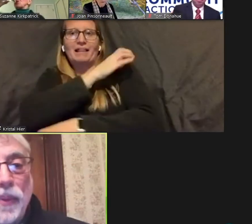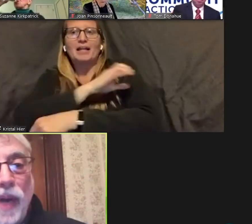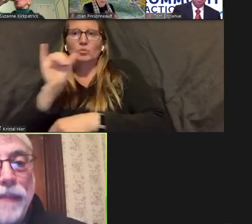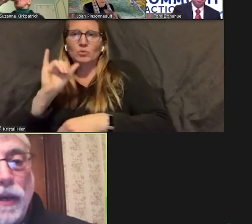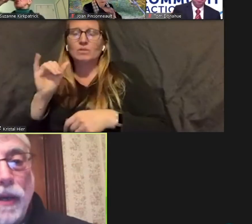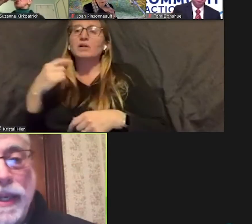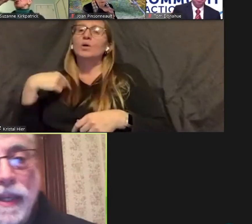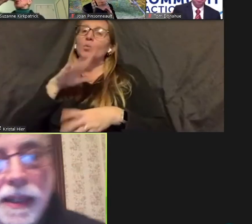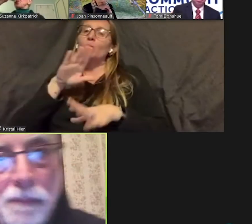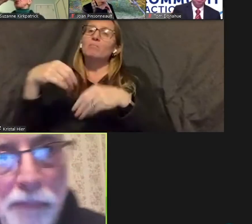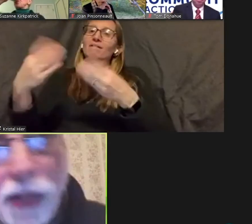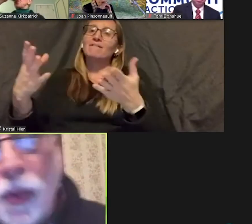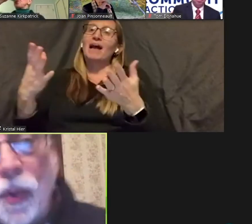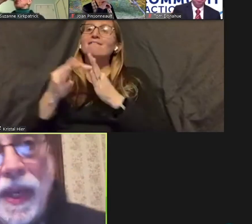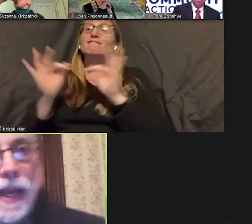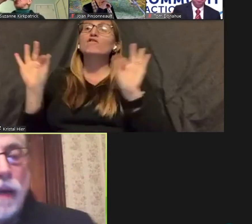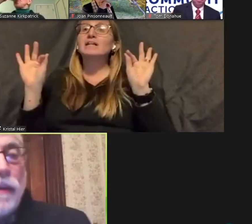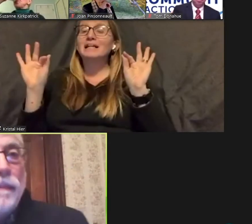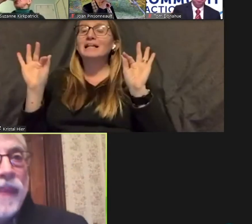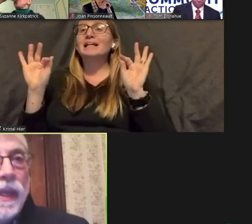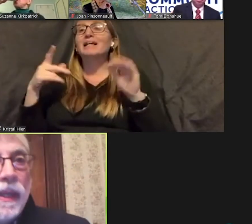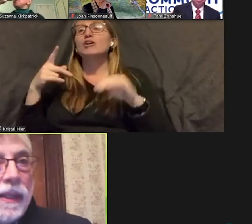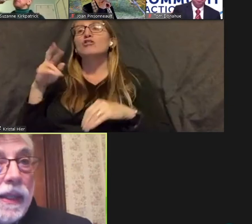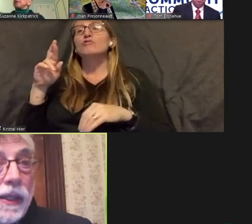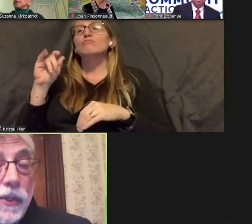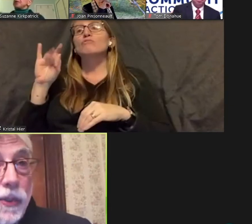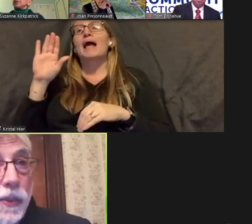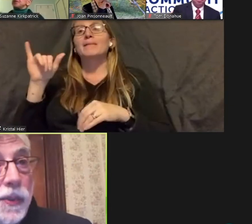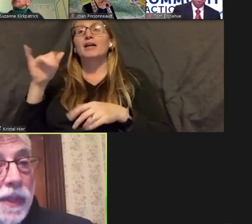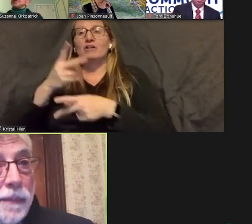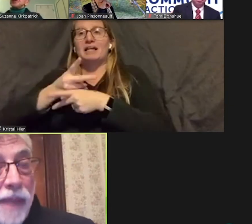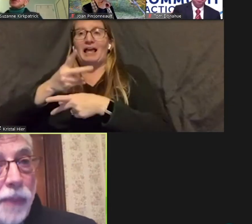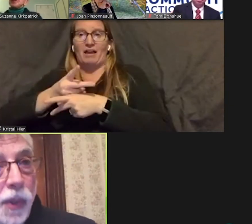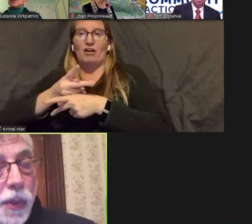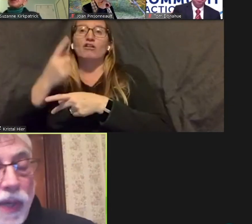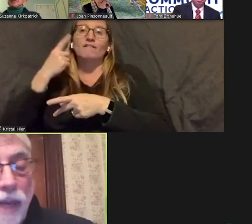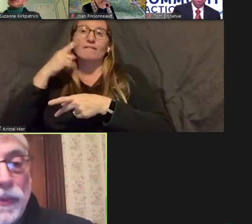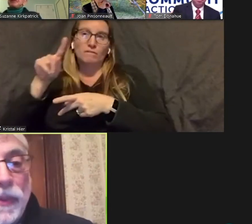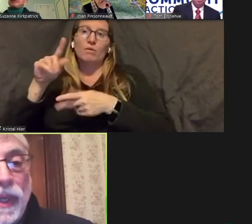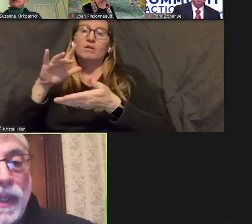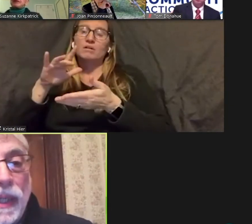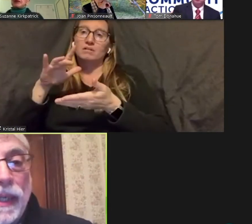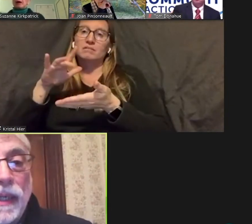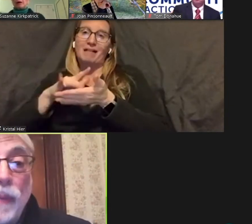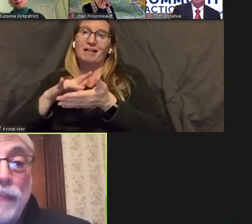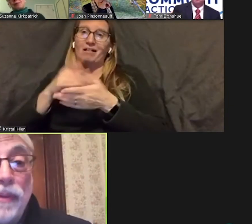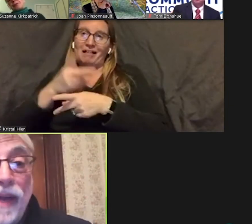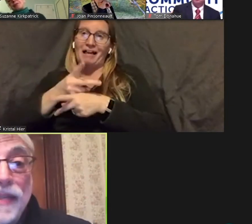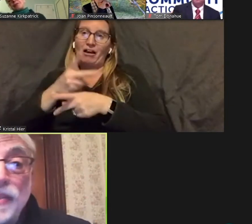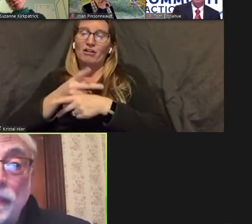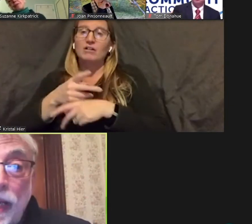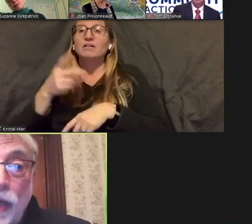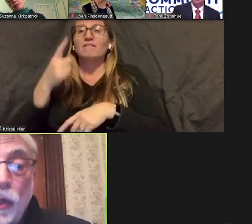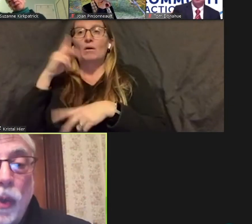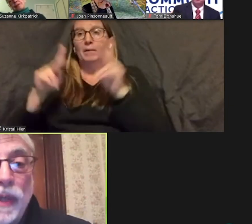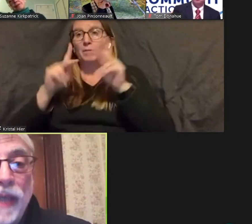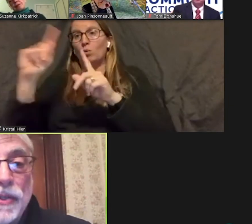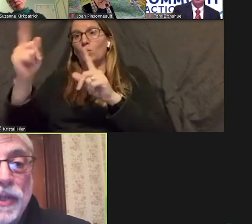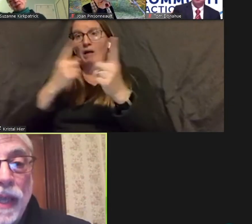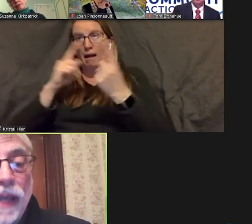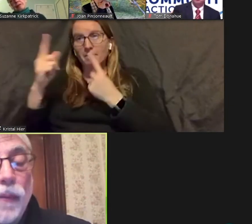free primary medical care to the people who come through the clinic, and we provide some